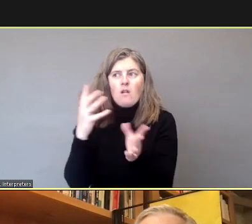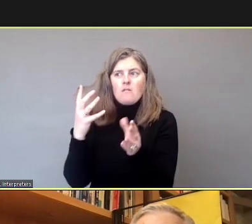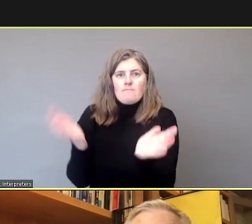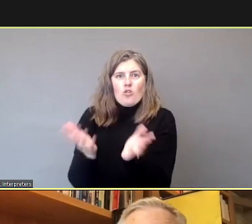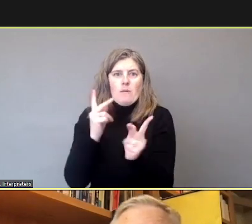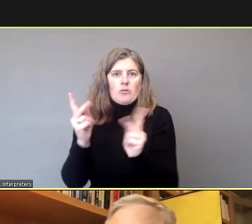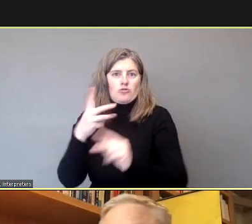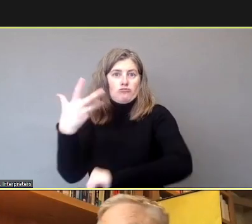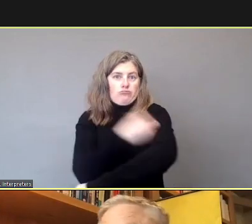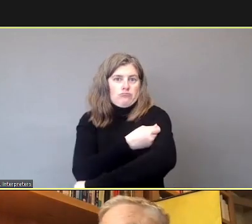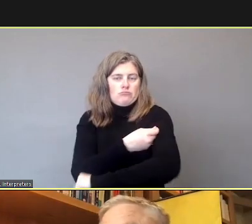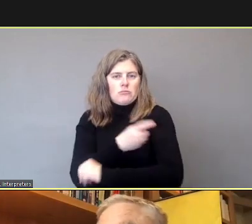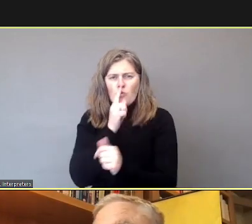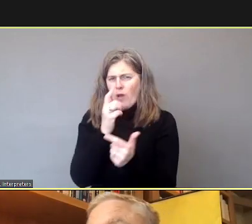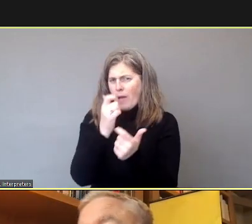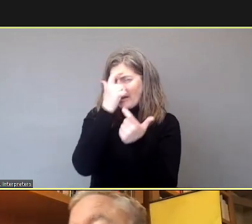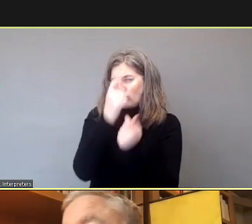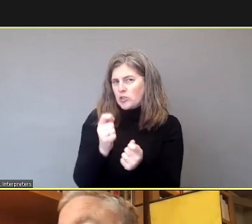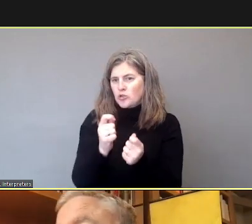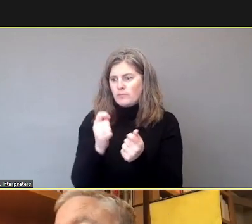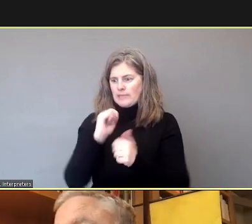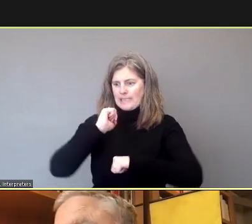why I'm interested in getting that online.